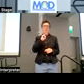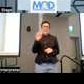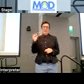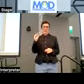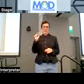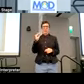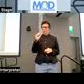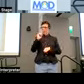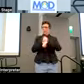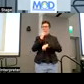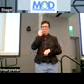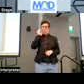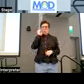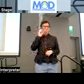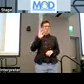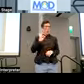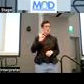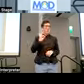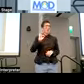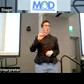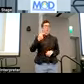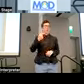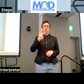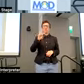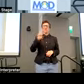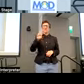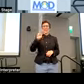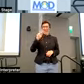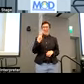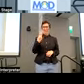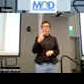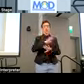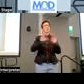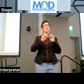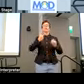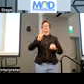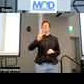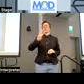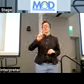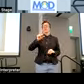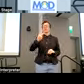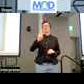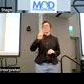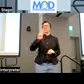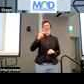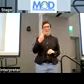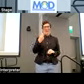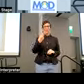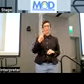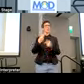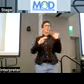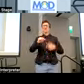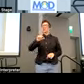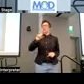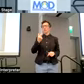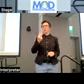today from Brian, the director, who's here. There's no more WGBH as it was when I lived in Massachusetts. Now it's GBH.